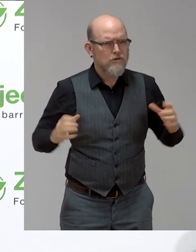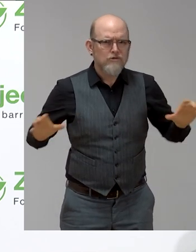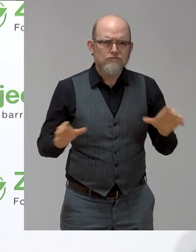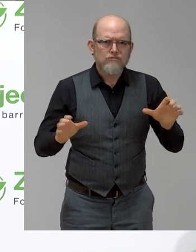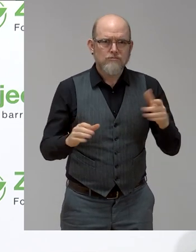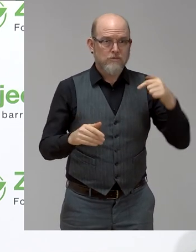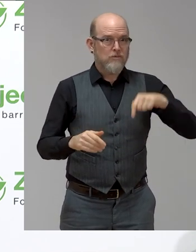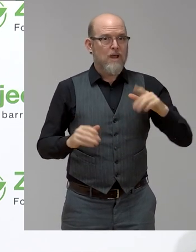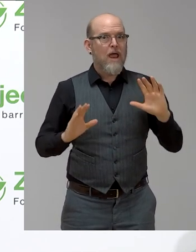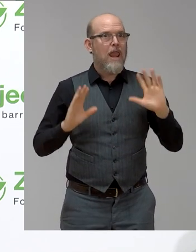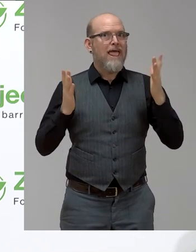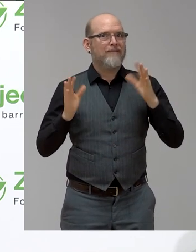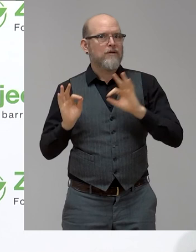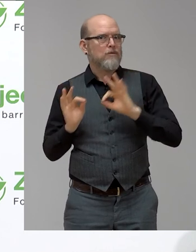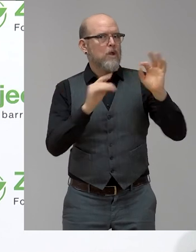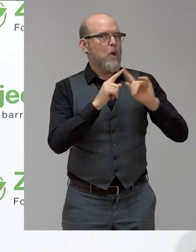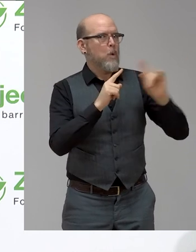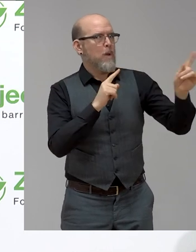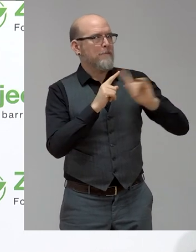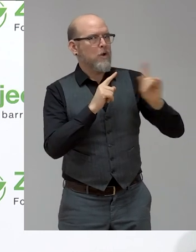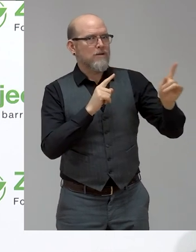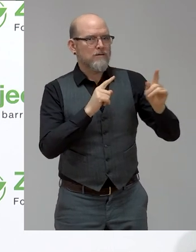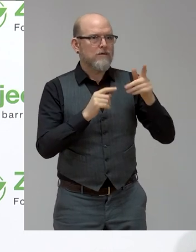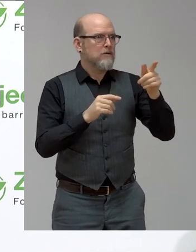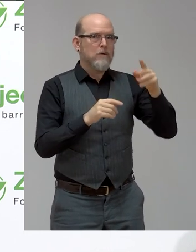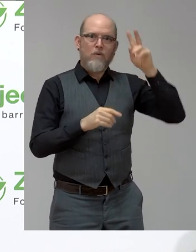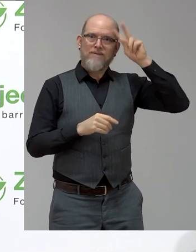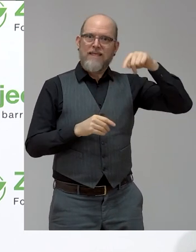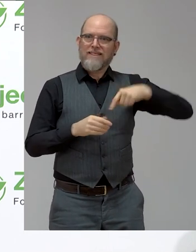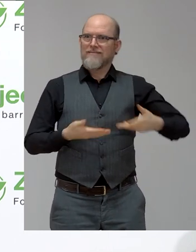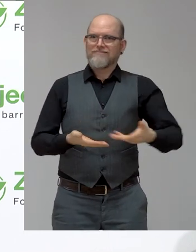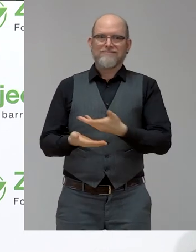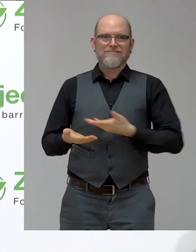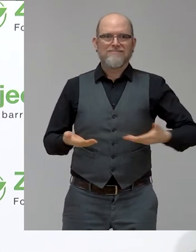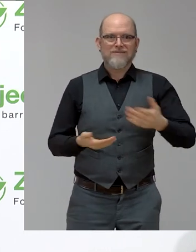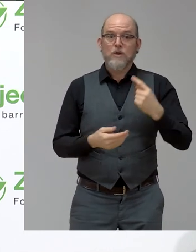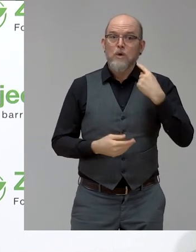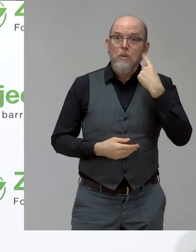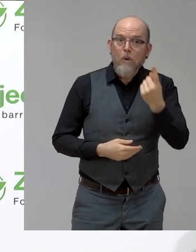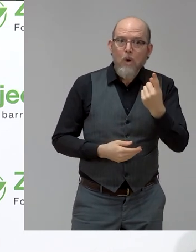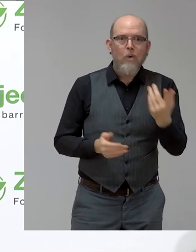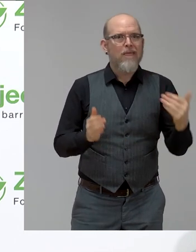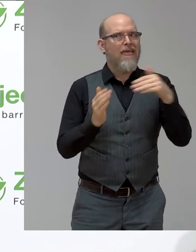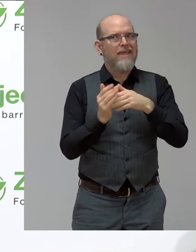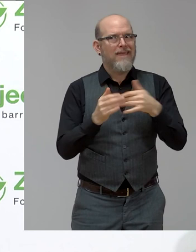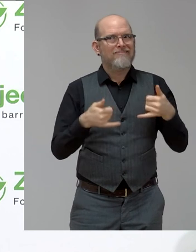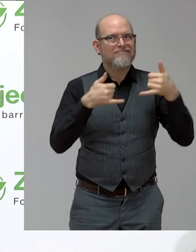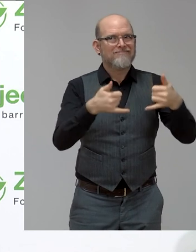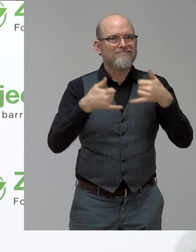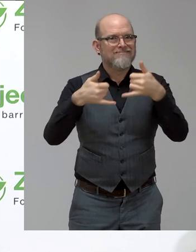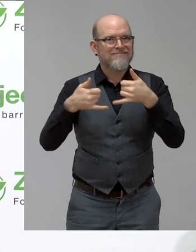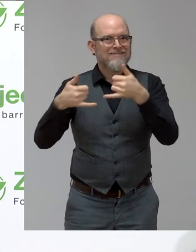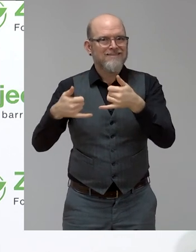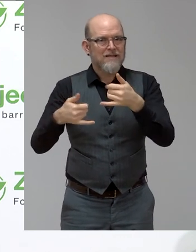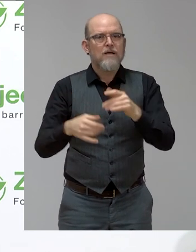in Vienna, and we will have tomorrow more videos from Awardees at 10 a.m. and at 3 p.m. Central